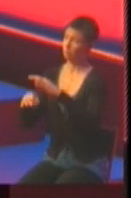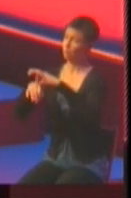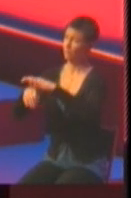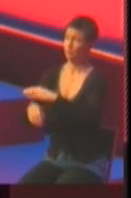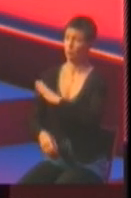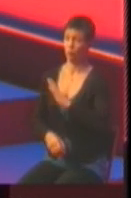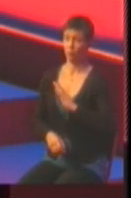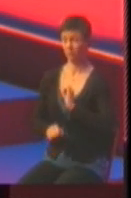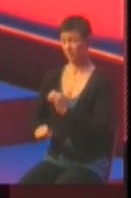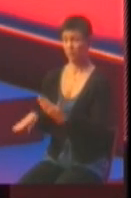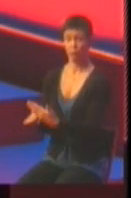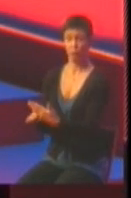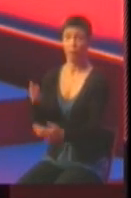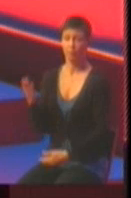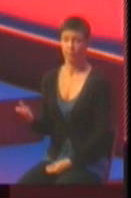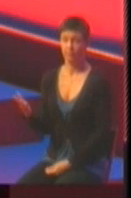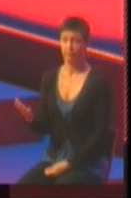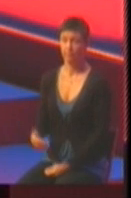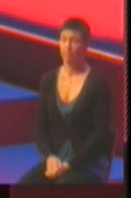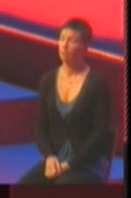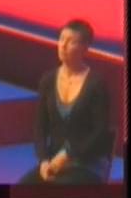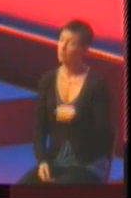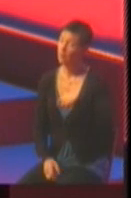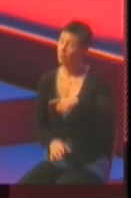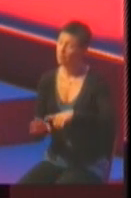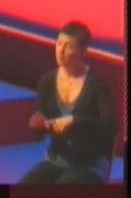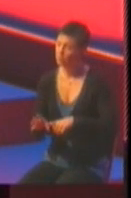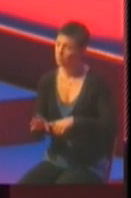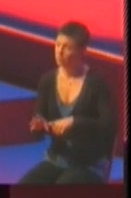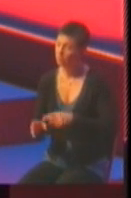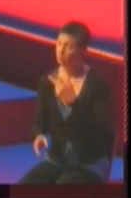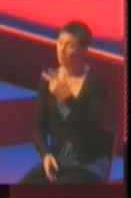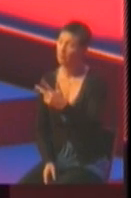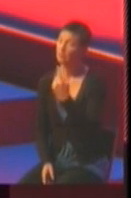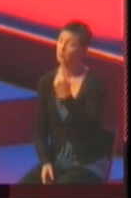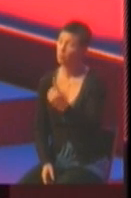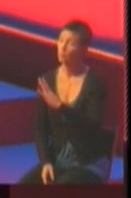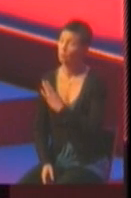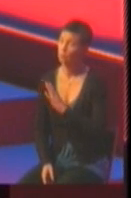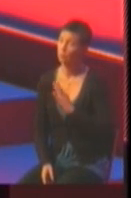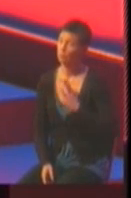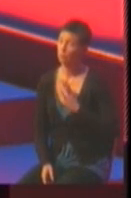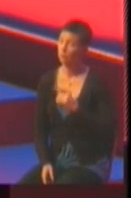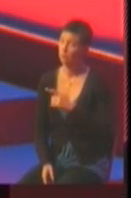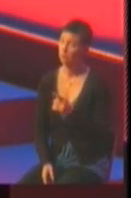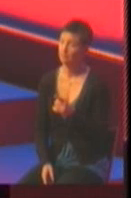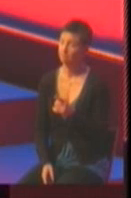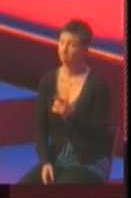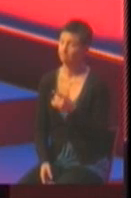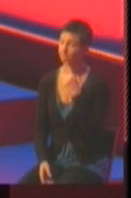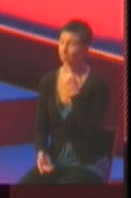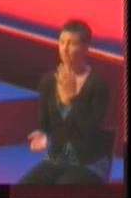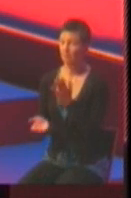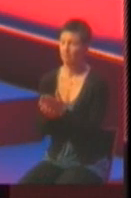soldiers doing their job. This year, 81 soldiers have paid the